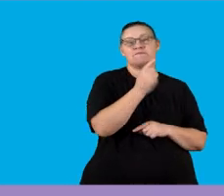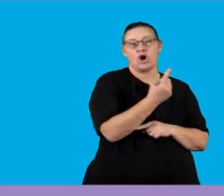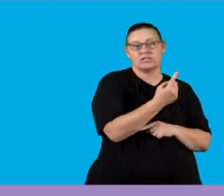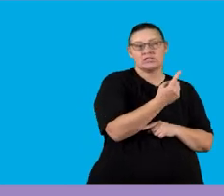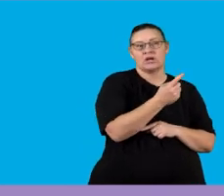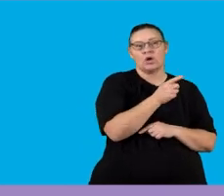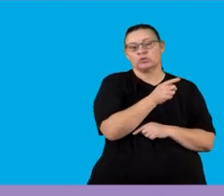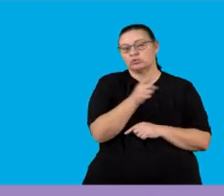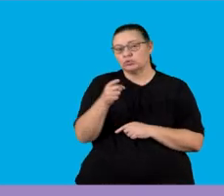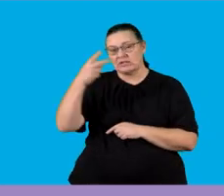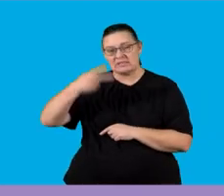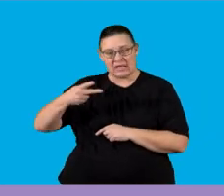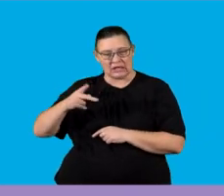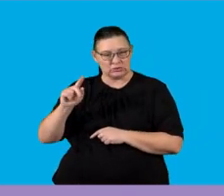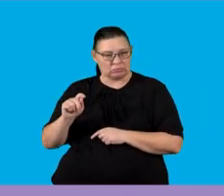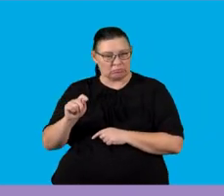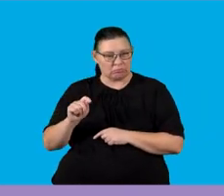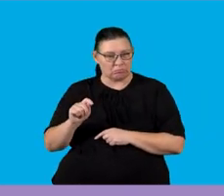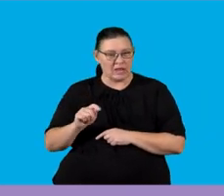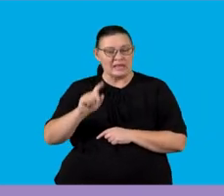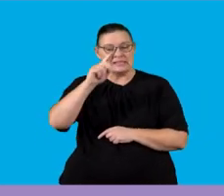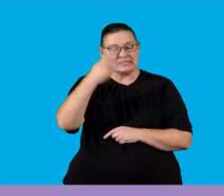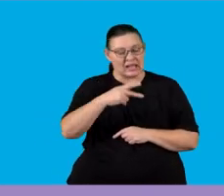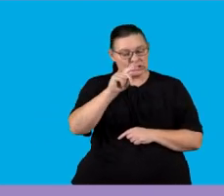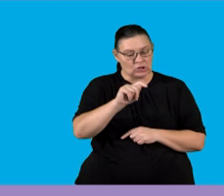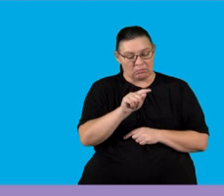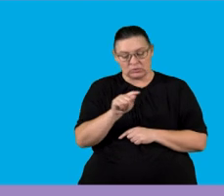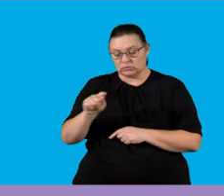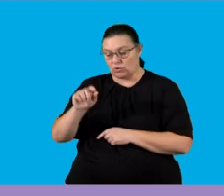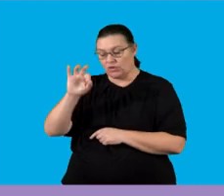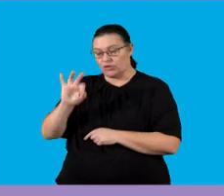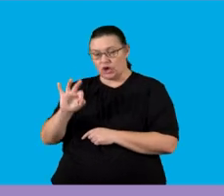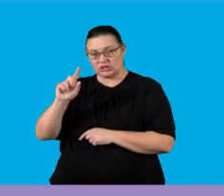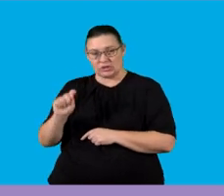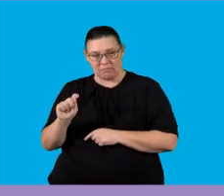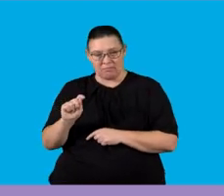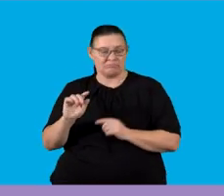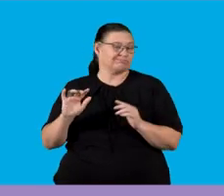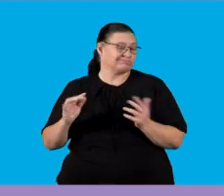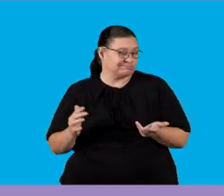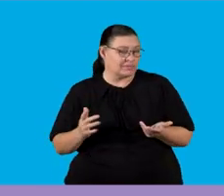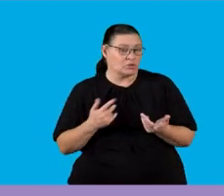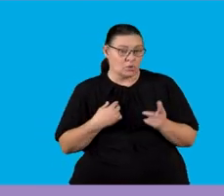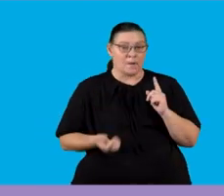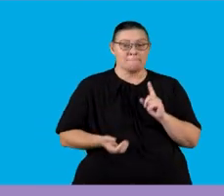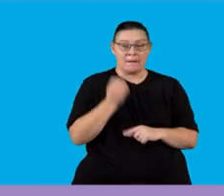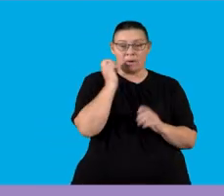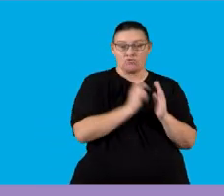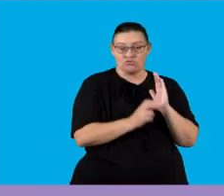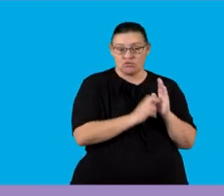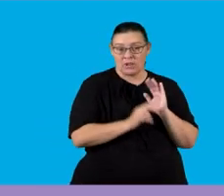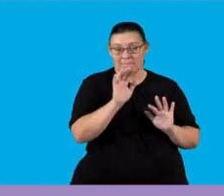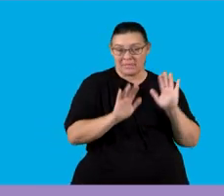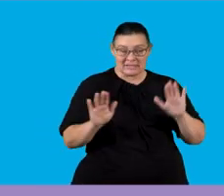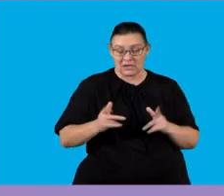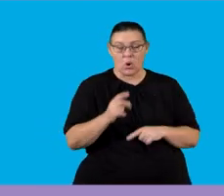of this pattern, we need to know if there is a constant ratio, a constant difference. So now we have 1 to